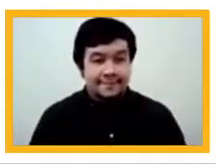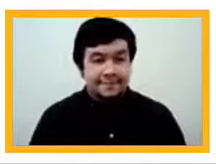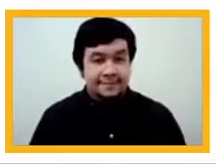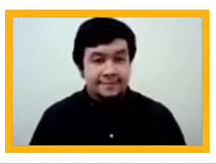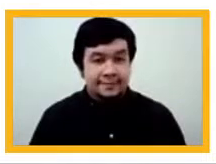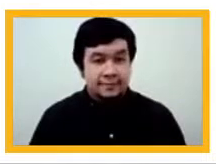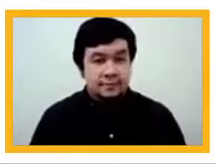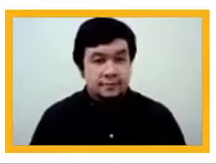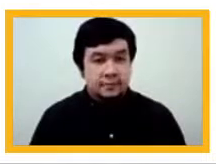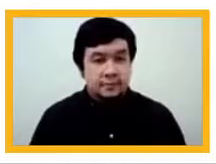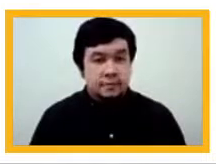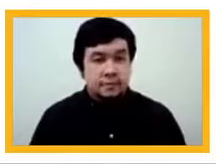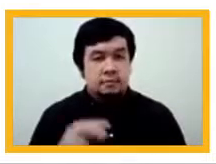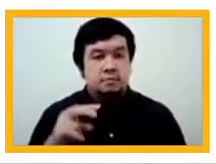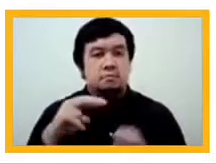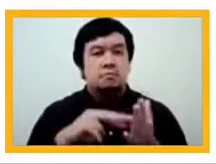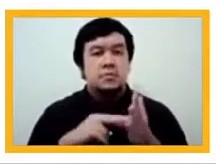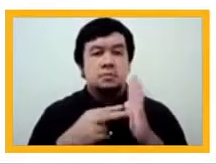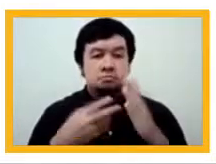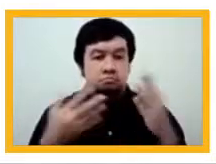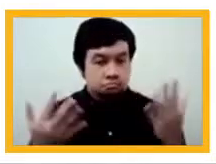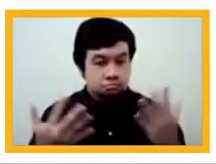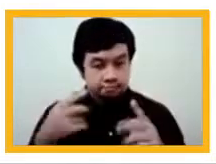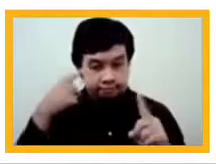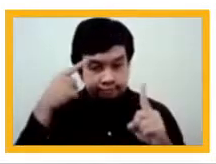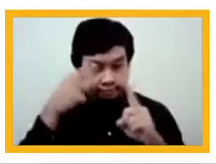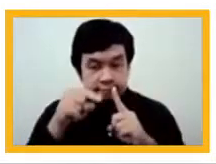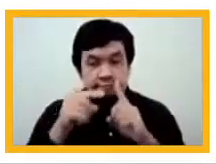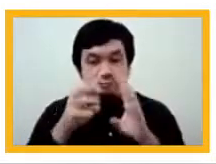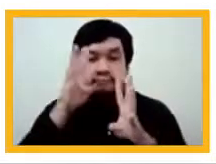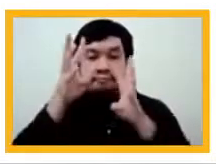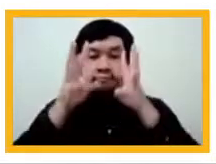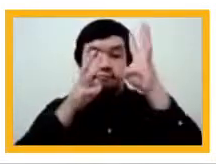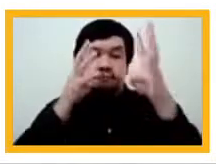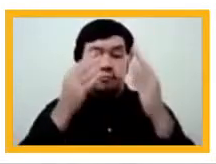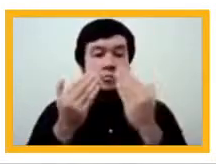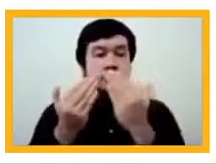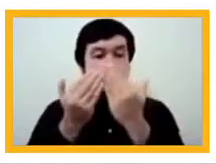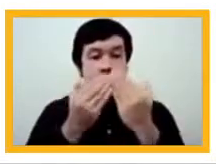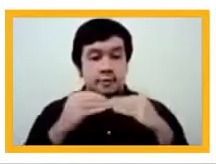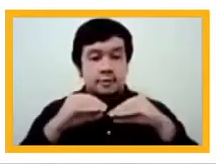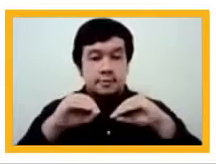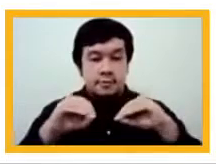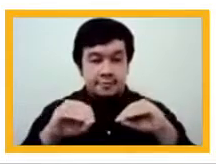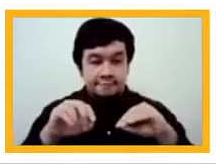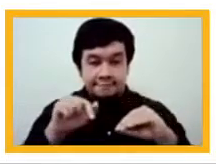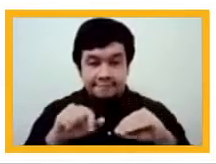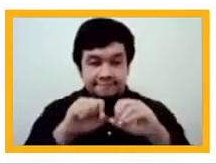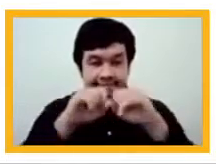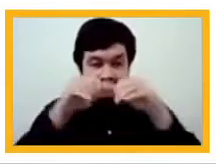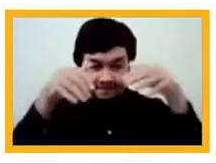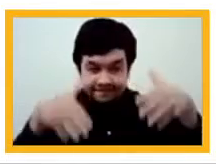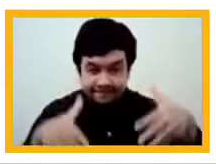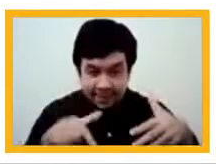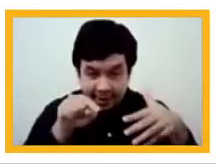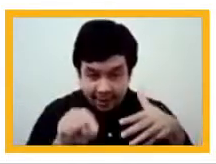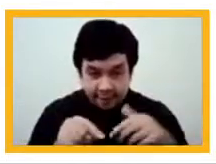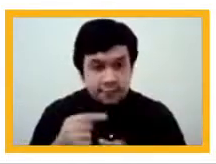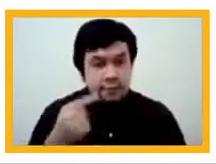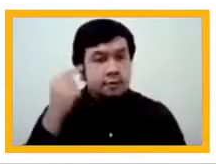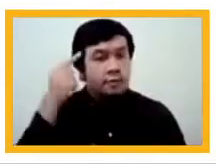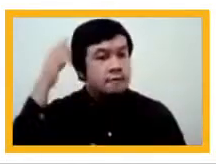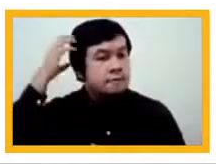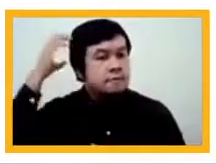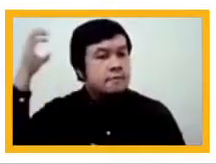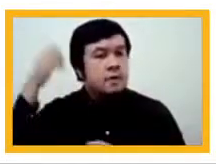the education system and infrastructure. And government recommend create a new college